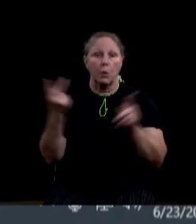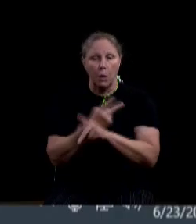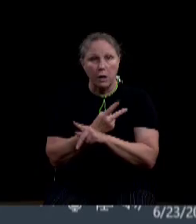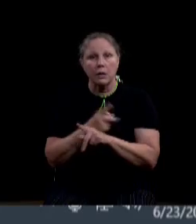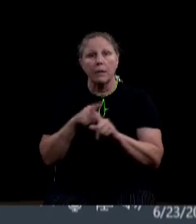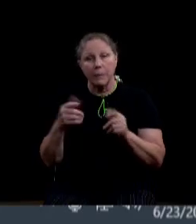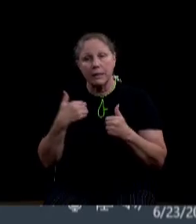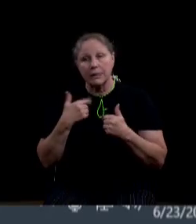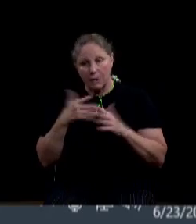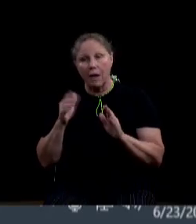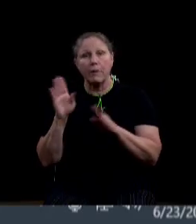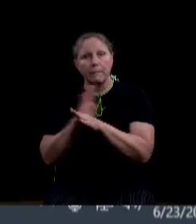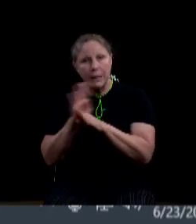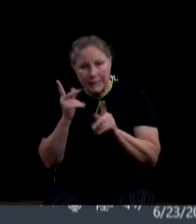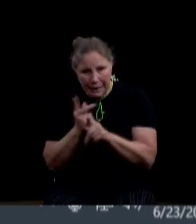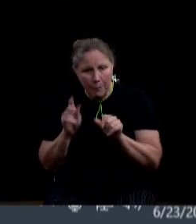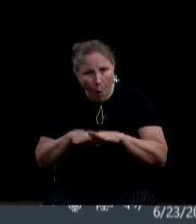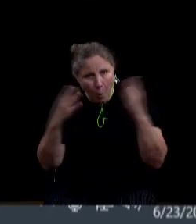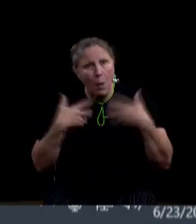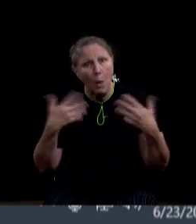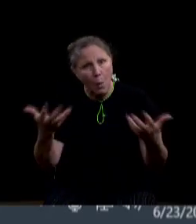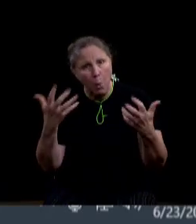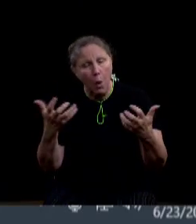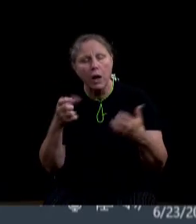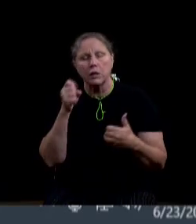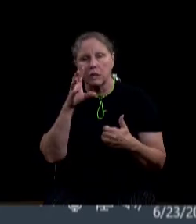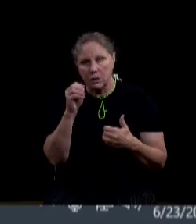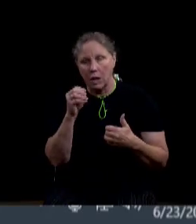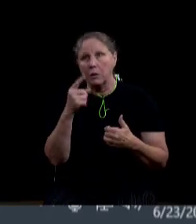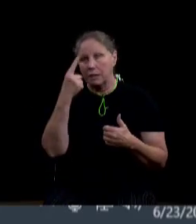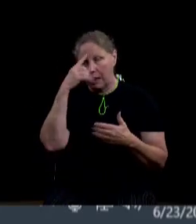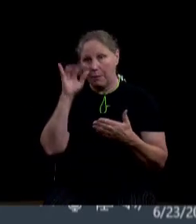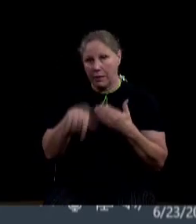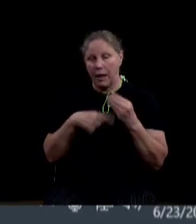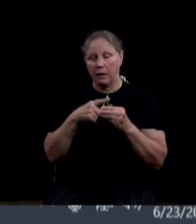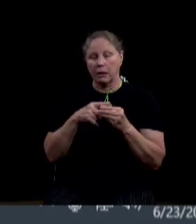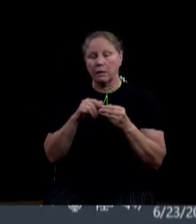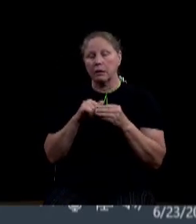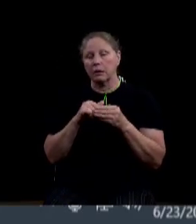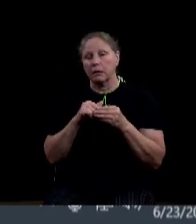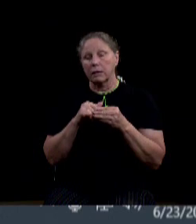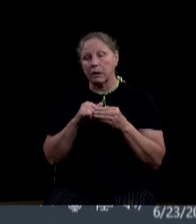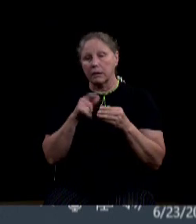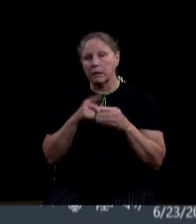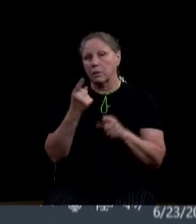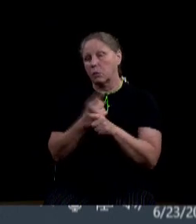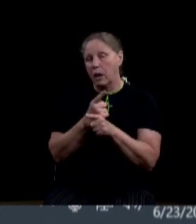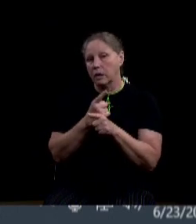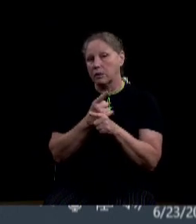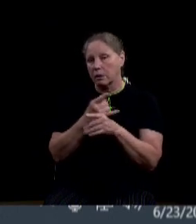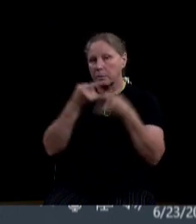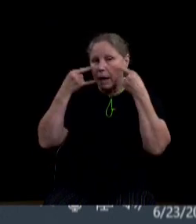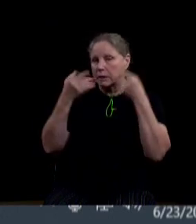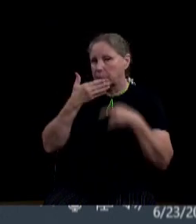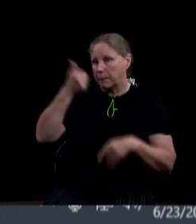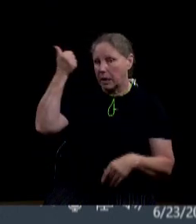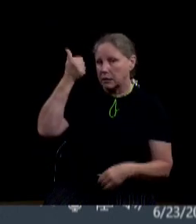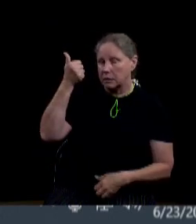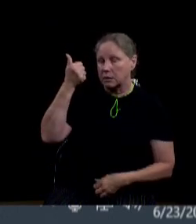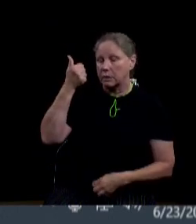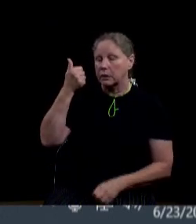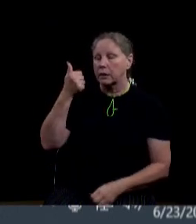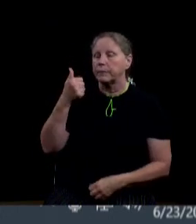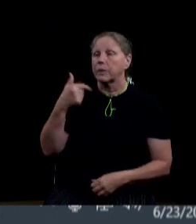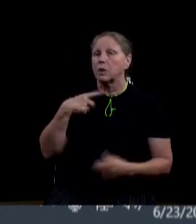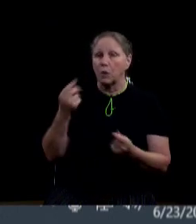so it's in that spirit that I think that this is the right call. We are trying to do everything we can to make sure that this